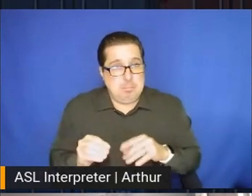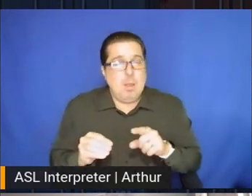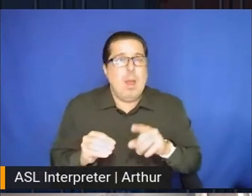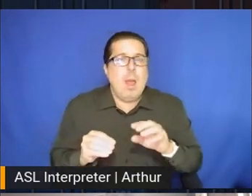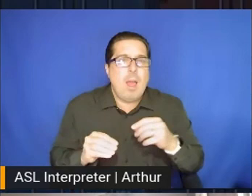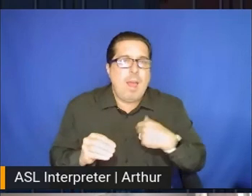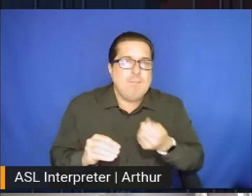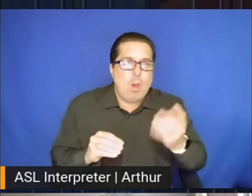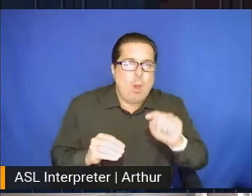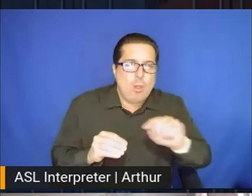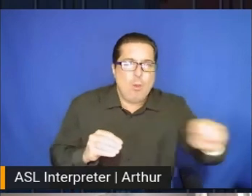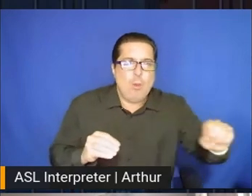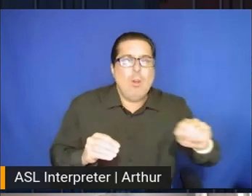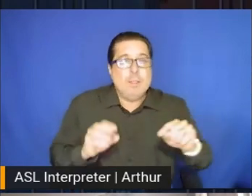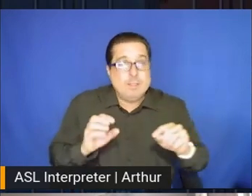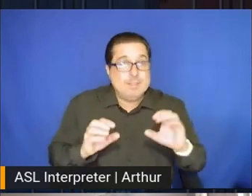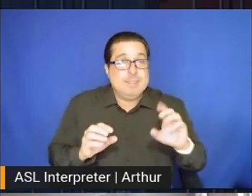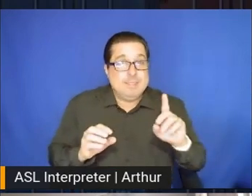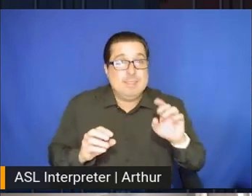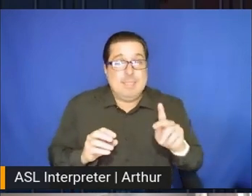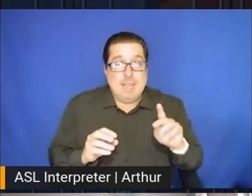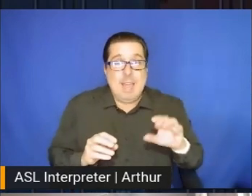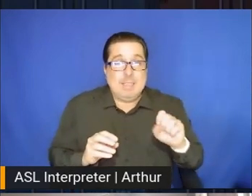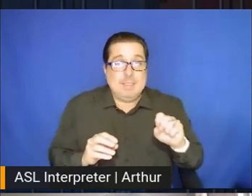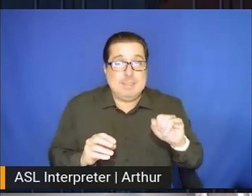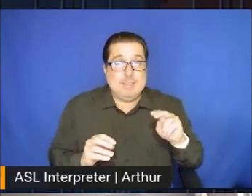of commands, and CDK8's synth would generate your